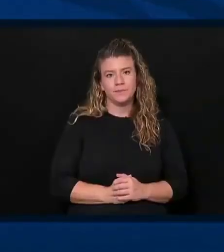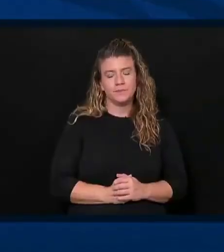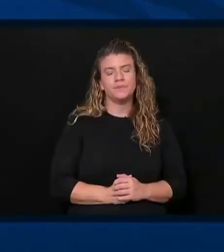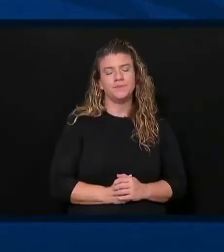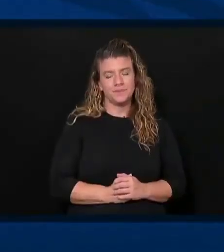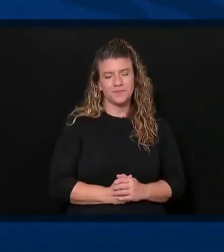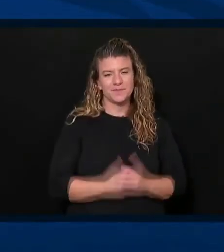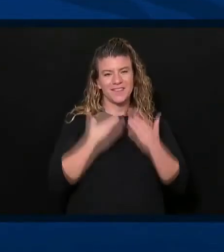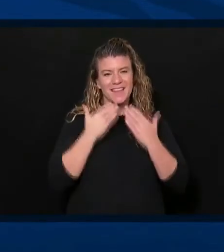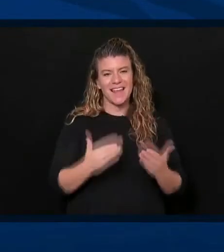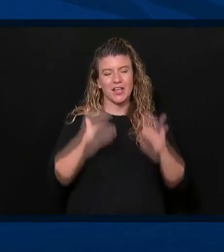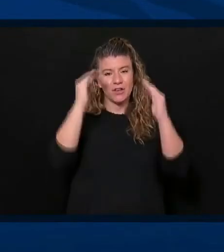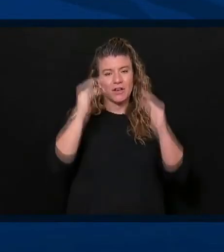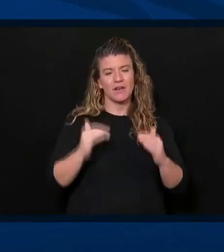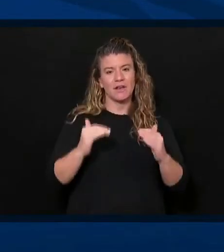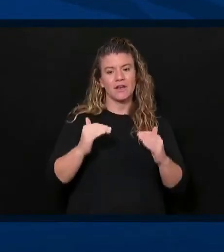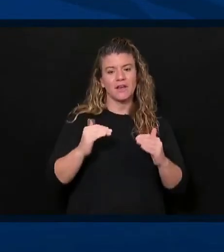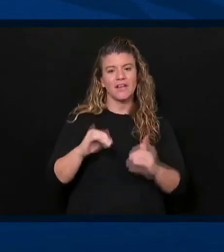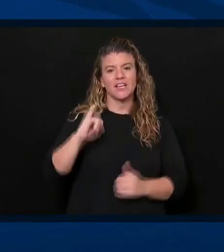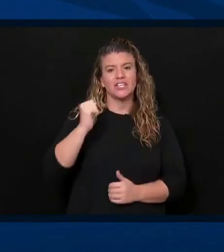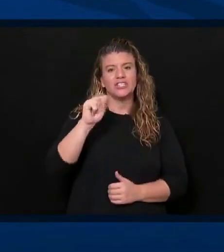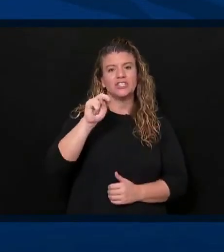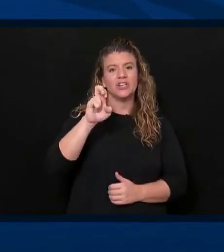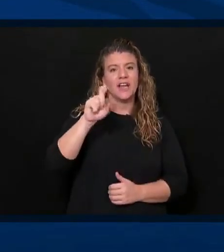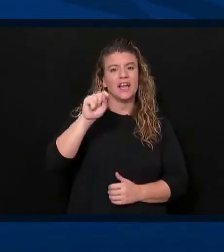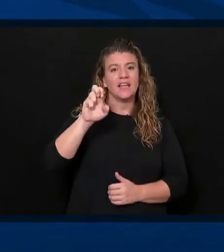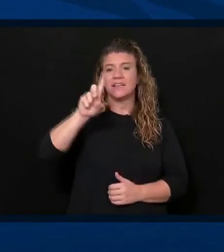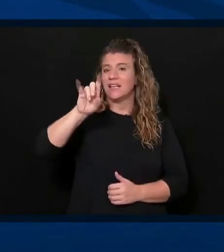All right, thank you, Paul. Next to Junaid Dill with the AP.